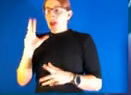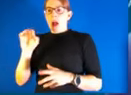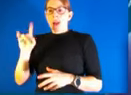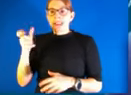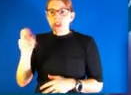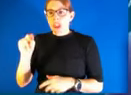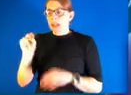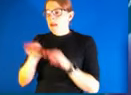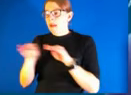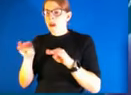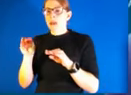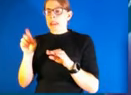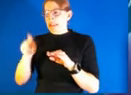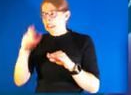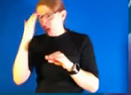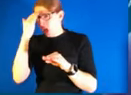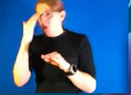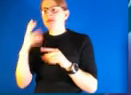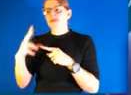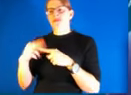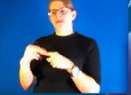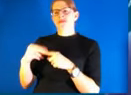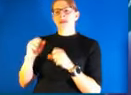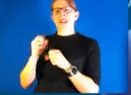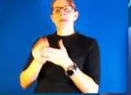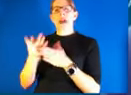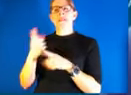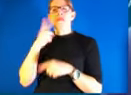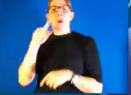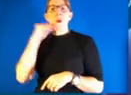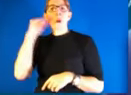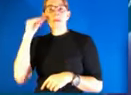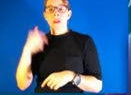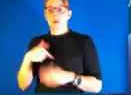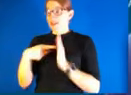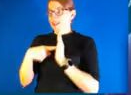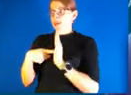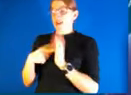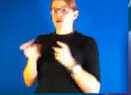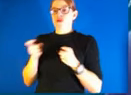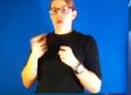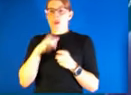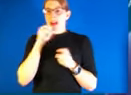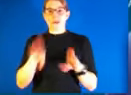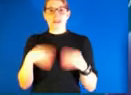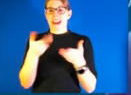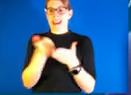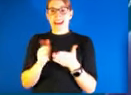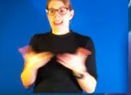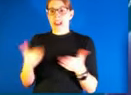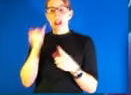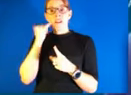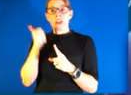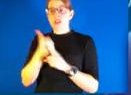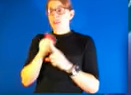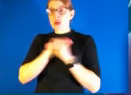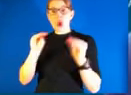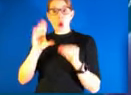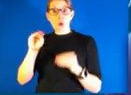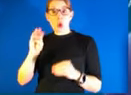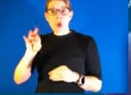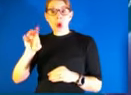things. But there's a lot of stuff at home that's just symptom control. And that's what we're providing. We're not providing anything. If you don't have any comorbidities and you're well